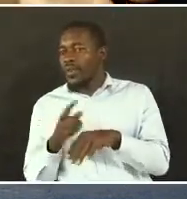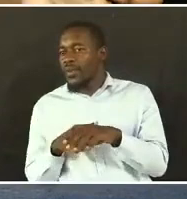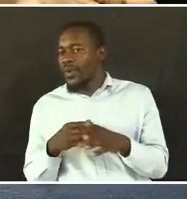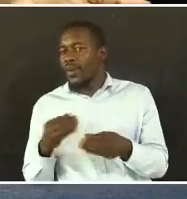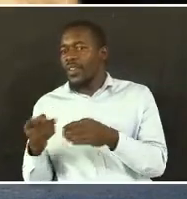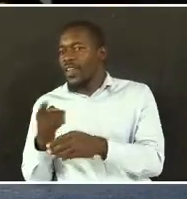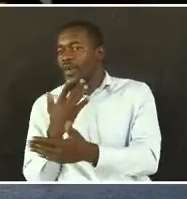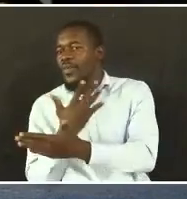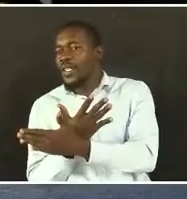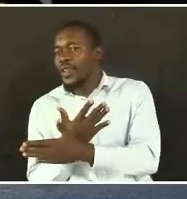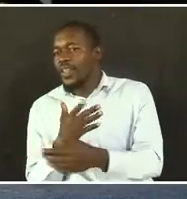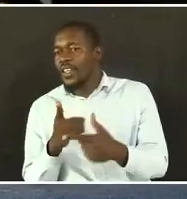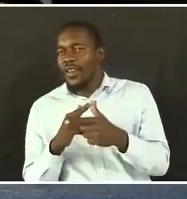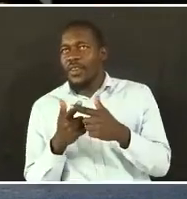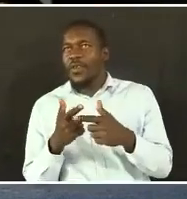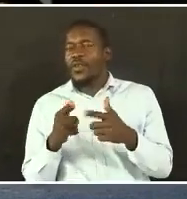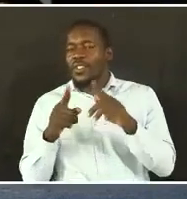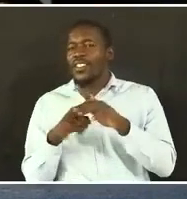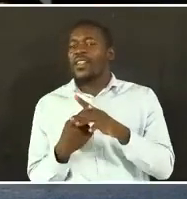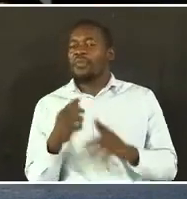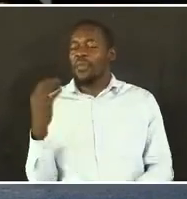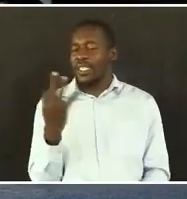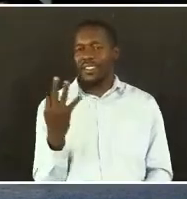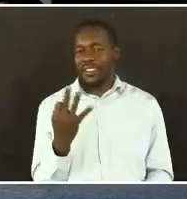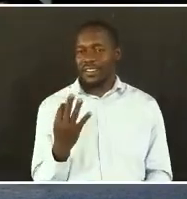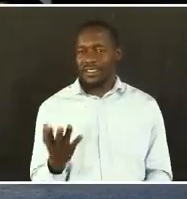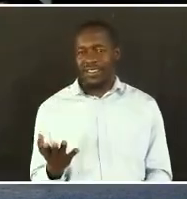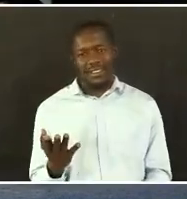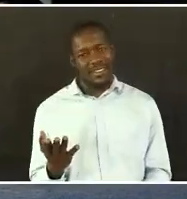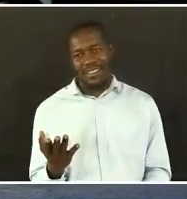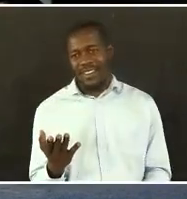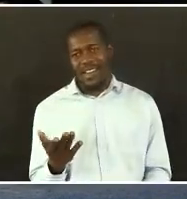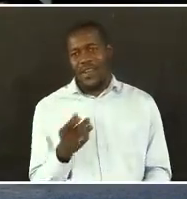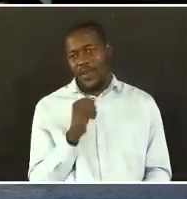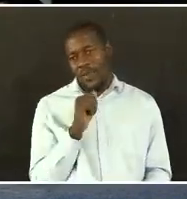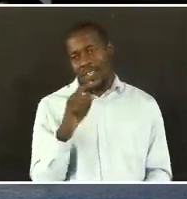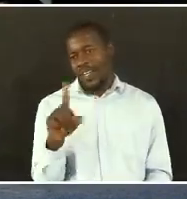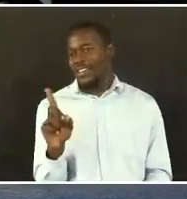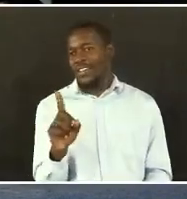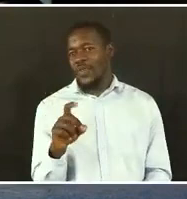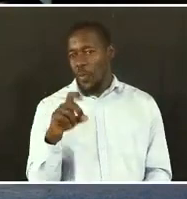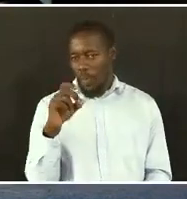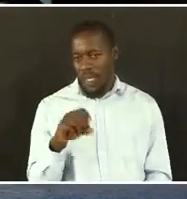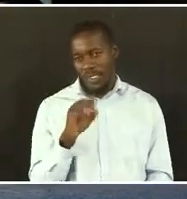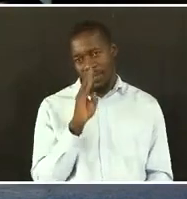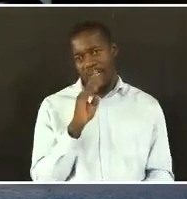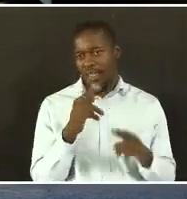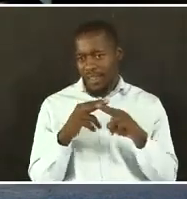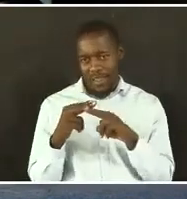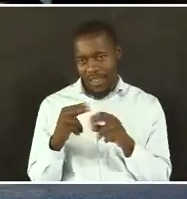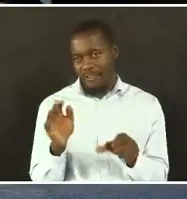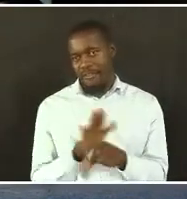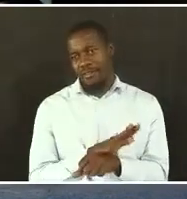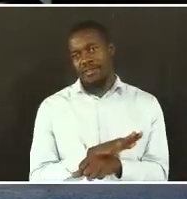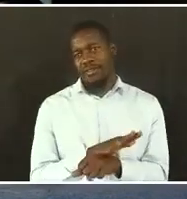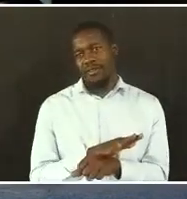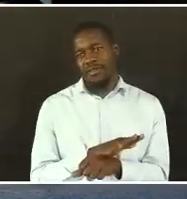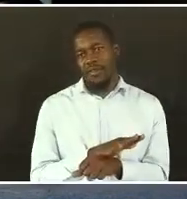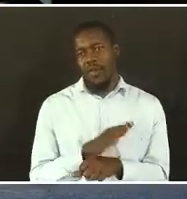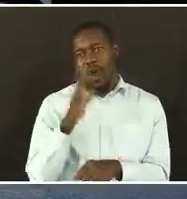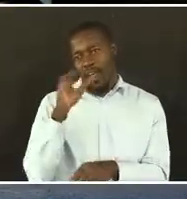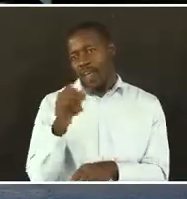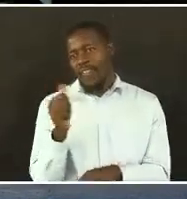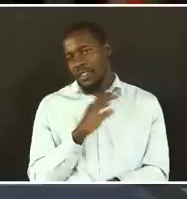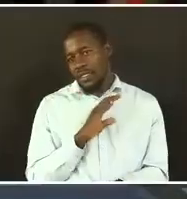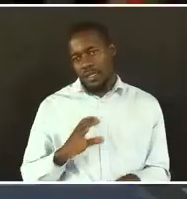to my family members to come and see me? So meet their physical needs before you get to reach to them. Thank you. Thank you